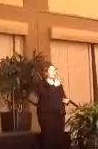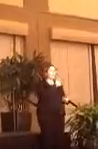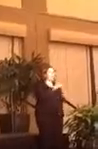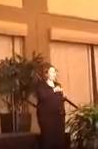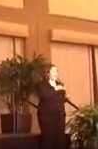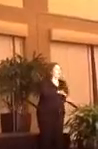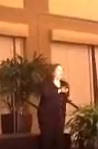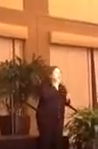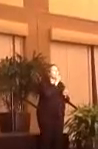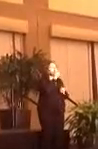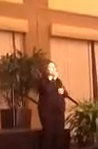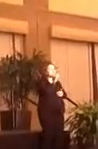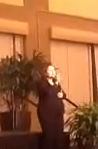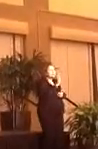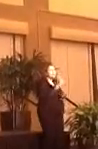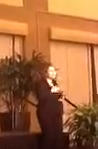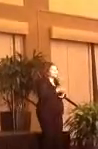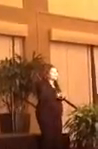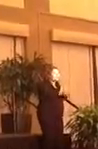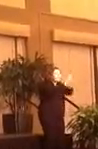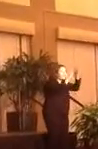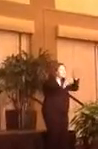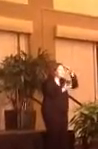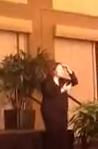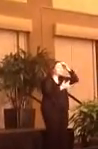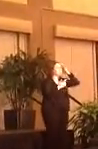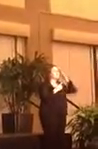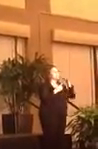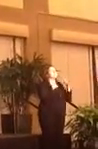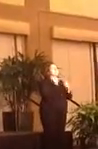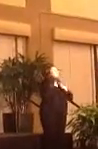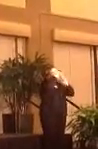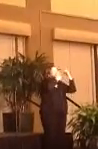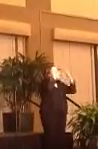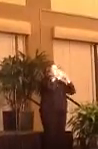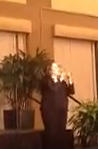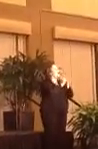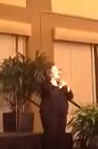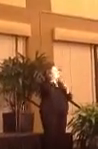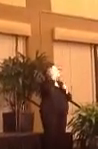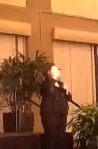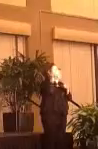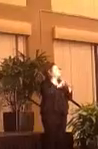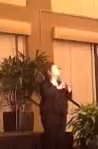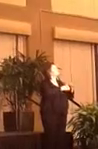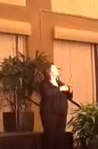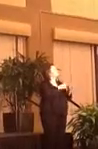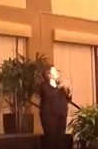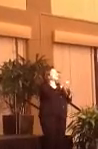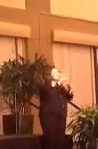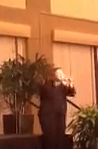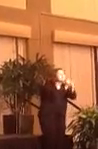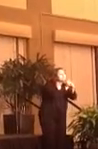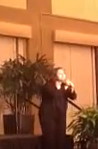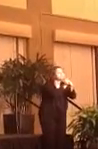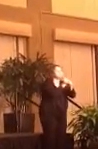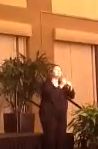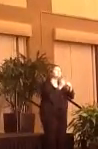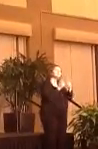dick joke, thank you. But I was trying to think of a good way to start the presentation today, because we're trying to keep it